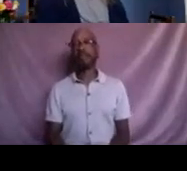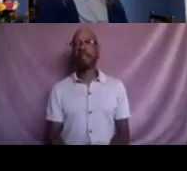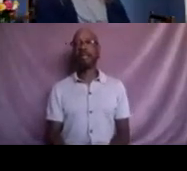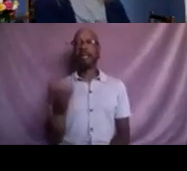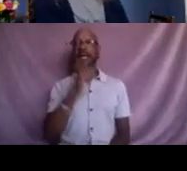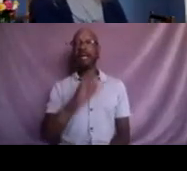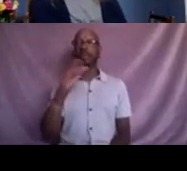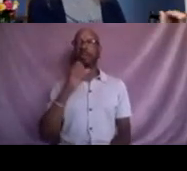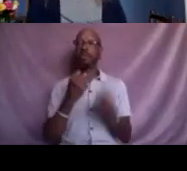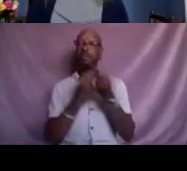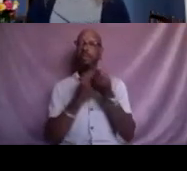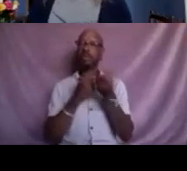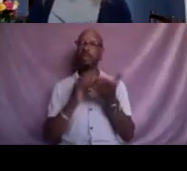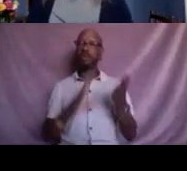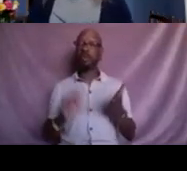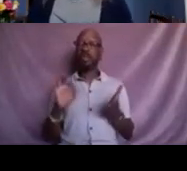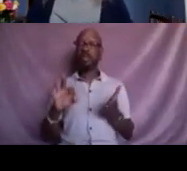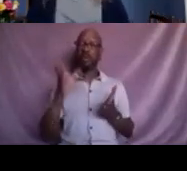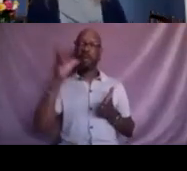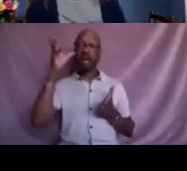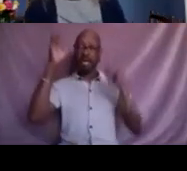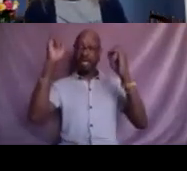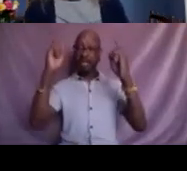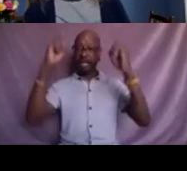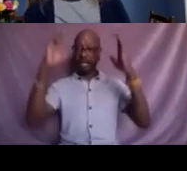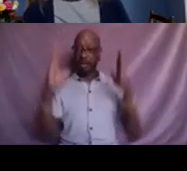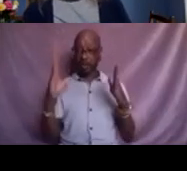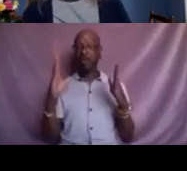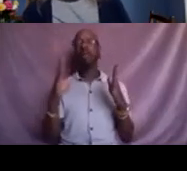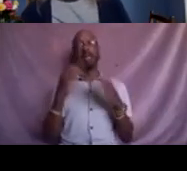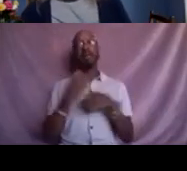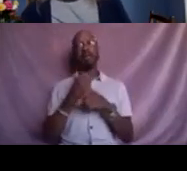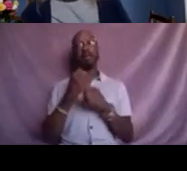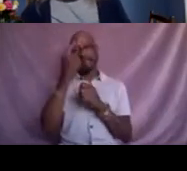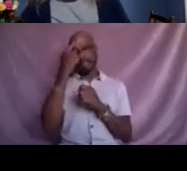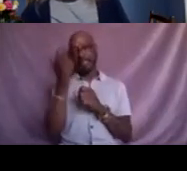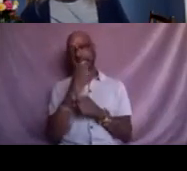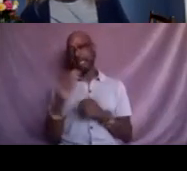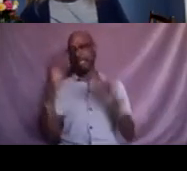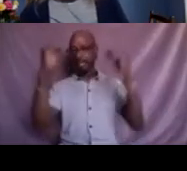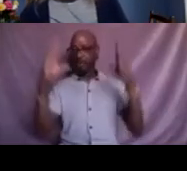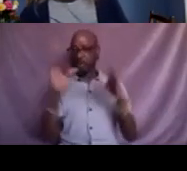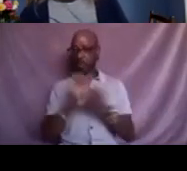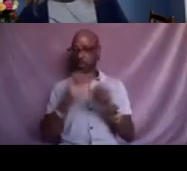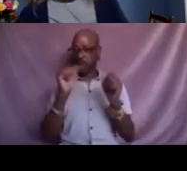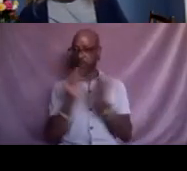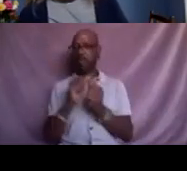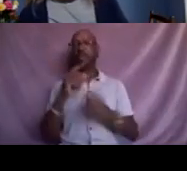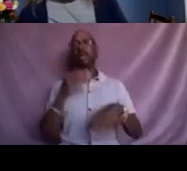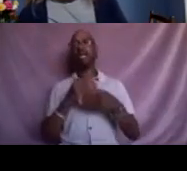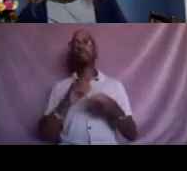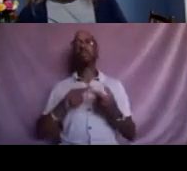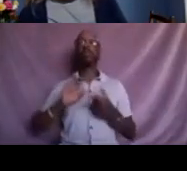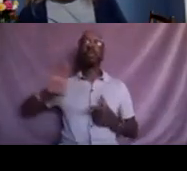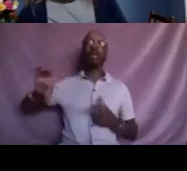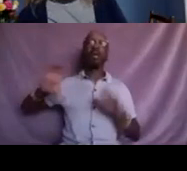supports students. So if you are a paraeducator, it makes a lot of sense for any teachers that you're working with to add you to their classroom, because then you